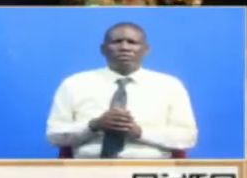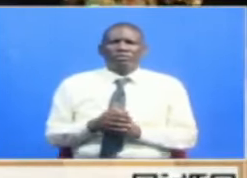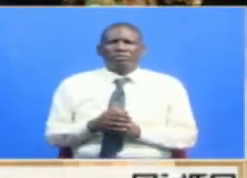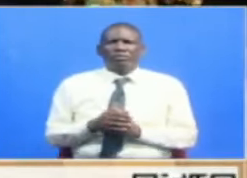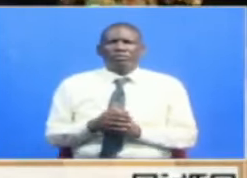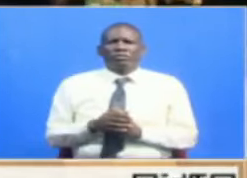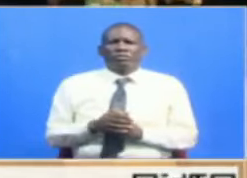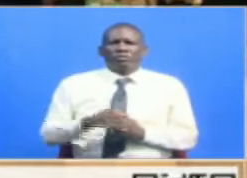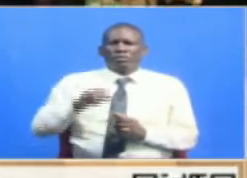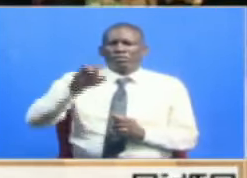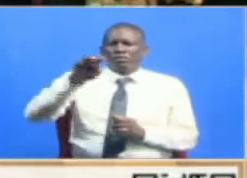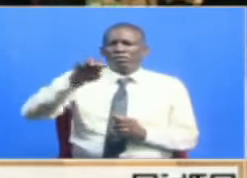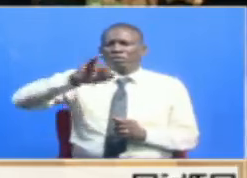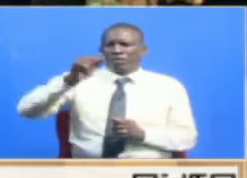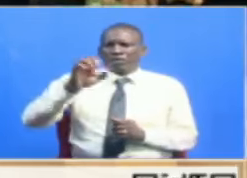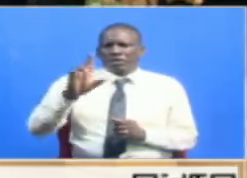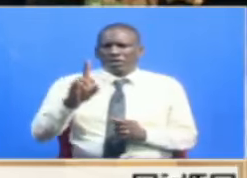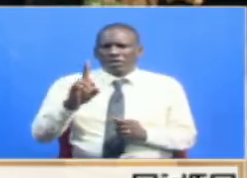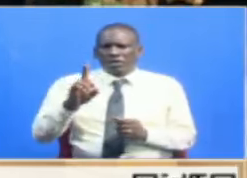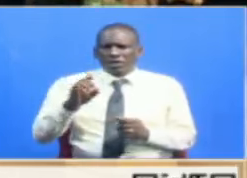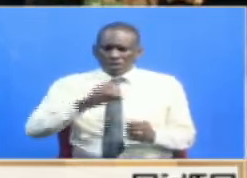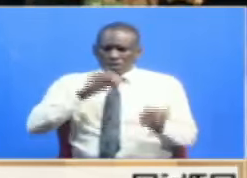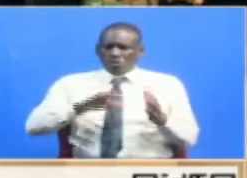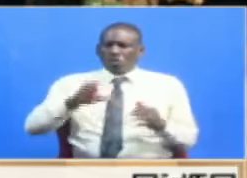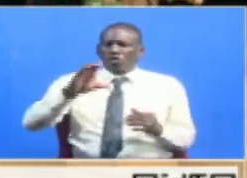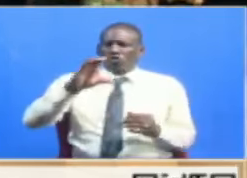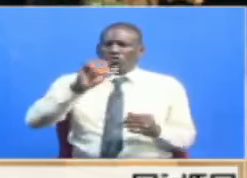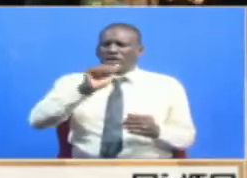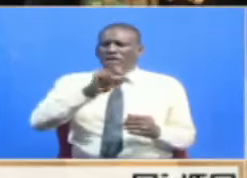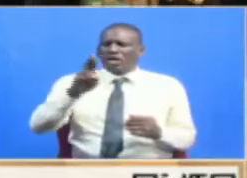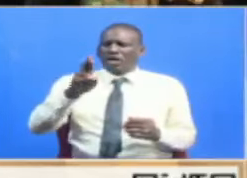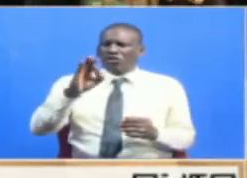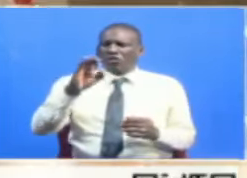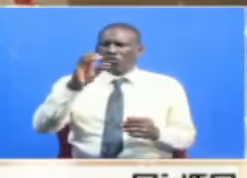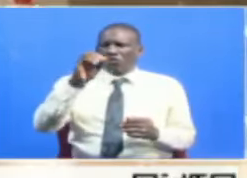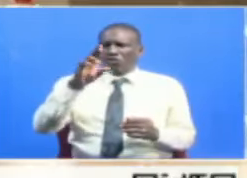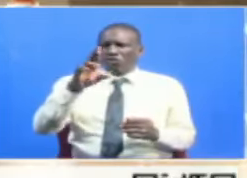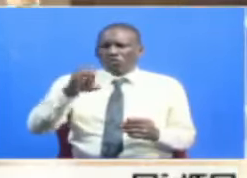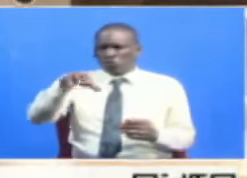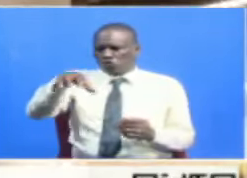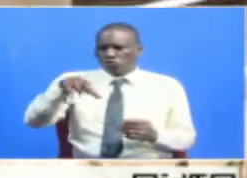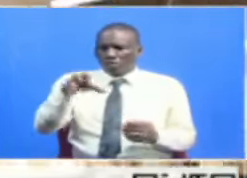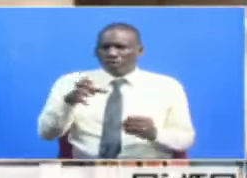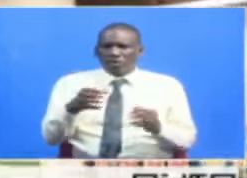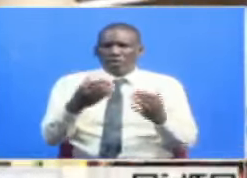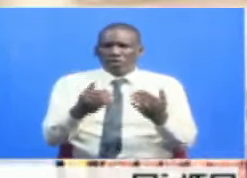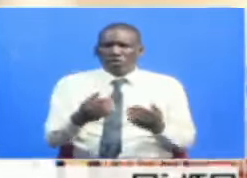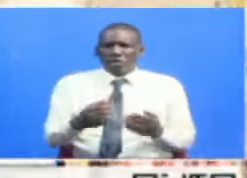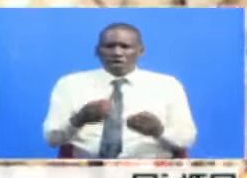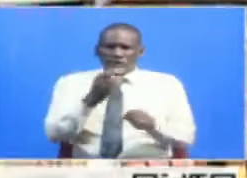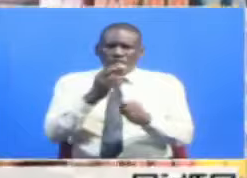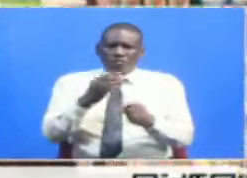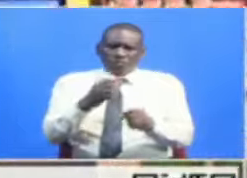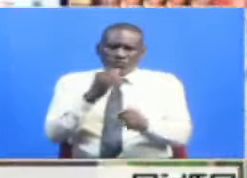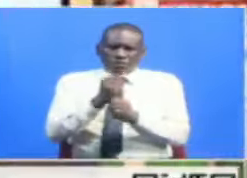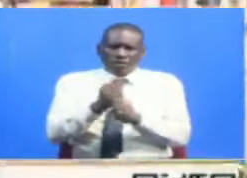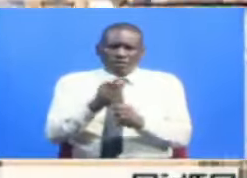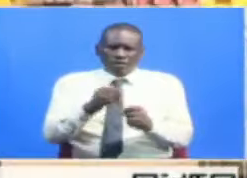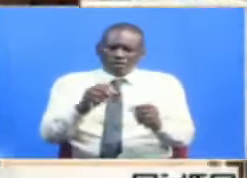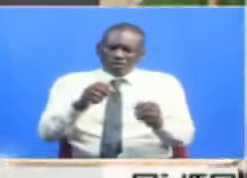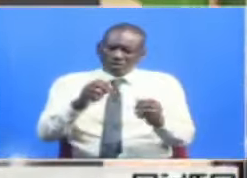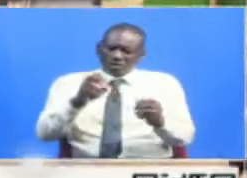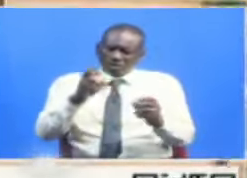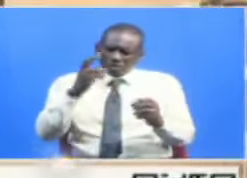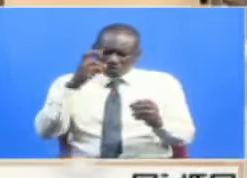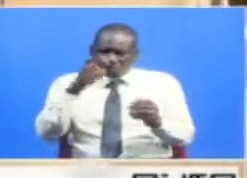Majid Al Futtaim, the operator of Carrefour Hyper and Supermarkets, has seen its operator model brought to the spotlight after its